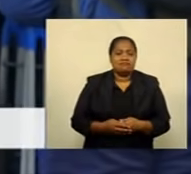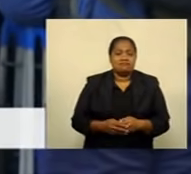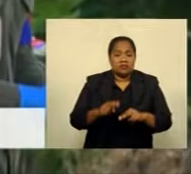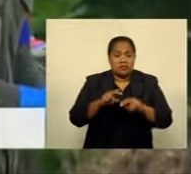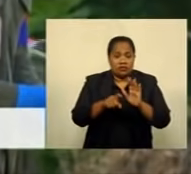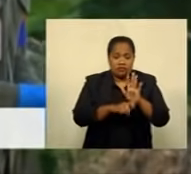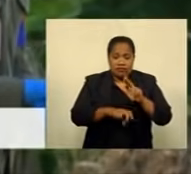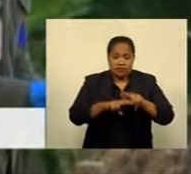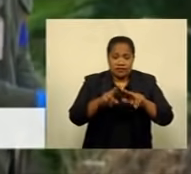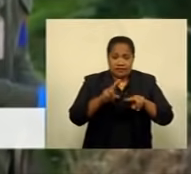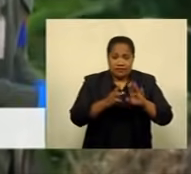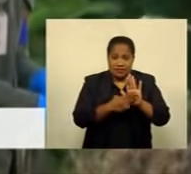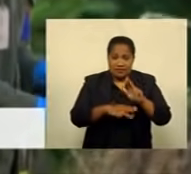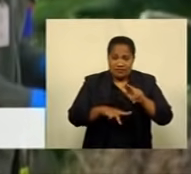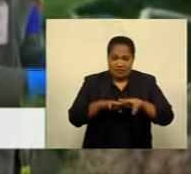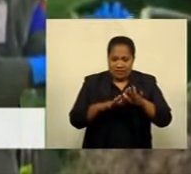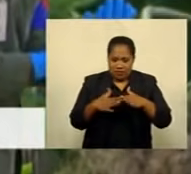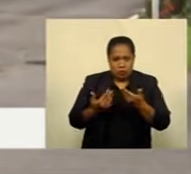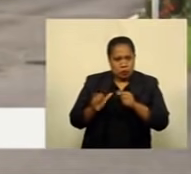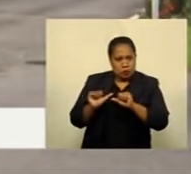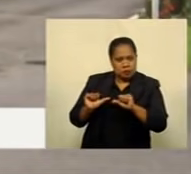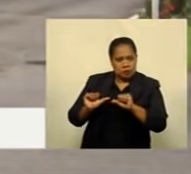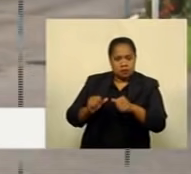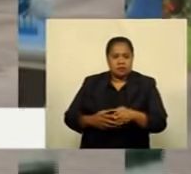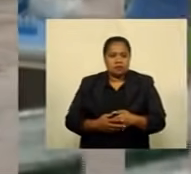RFMF takes precautions.